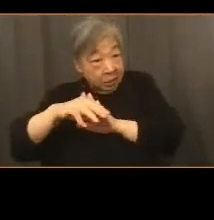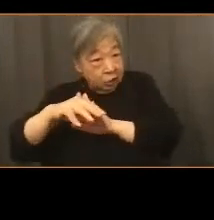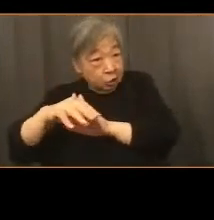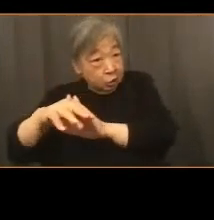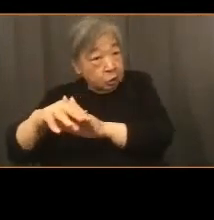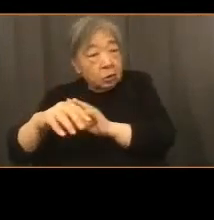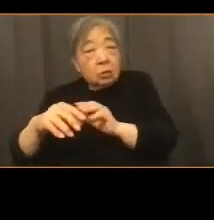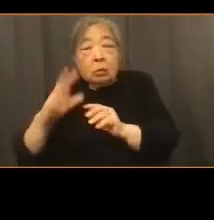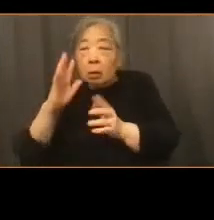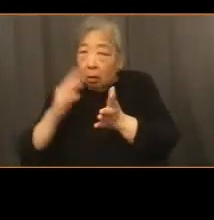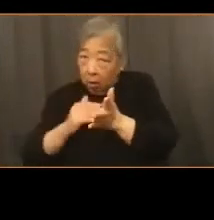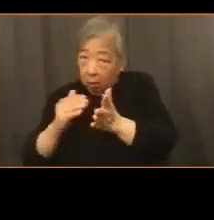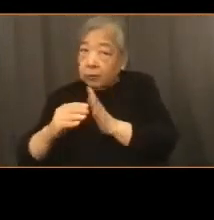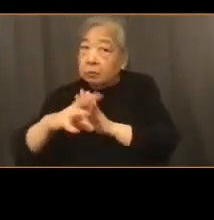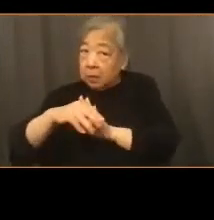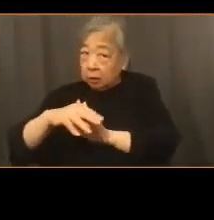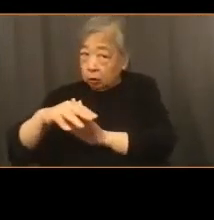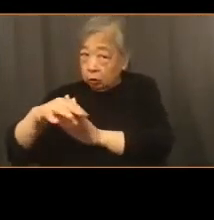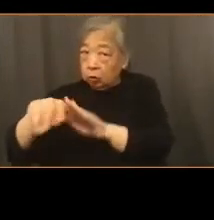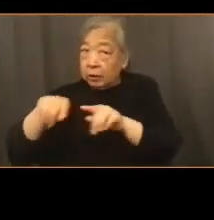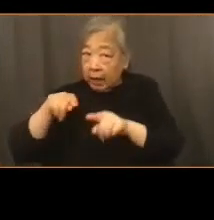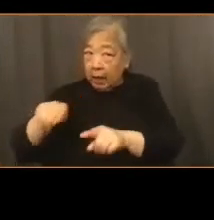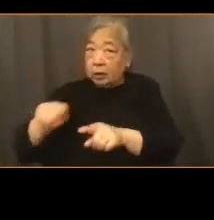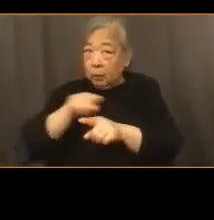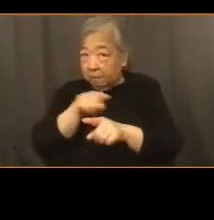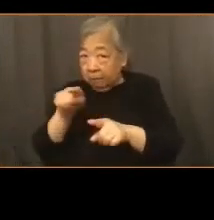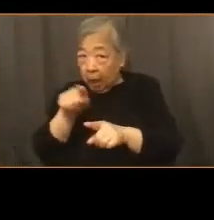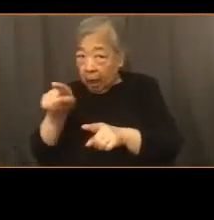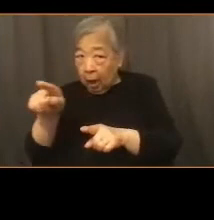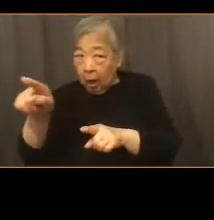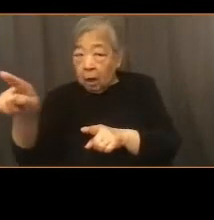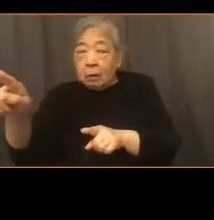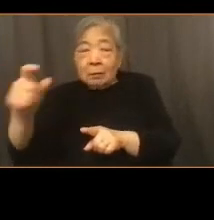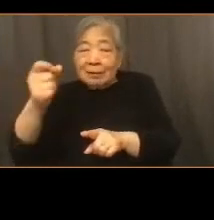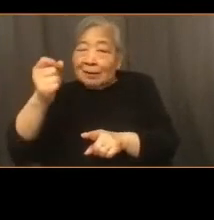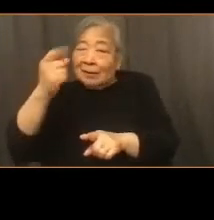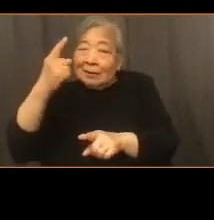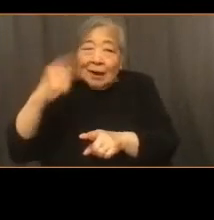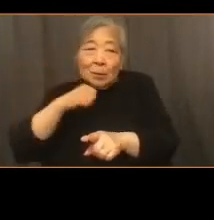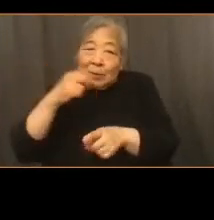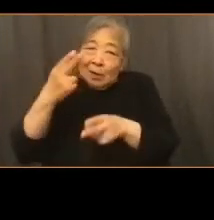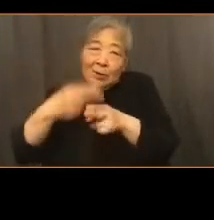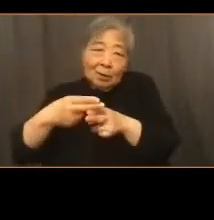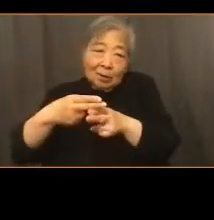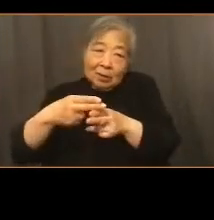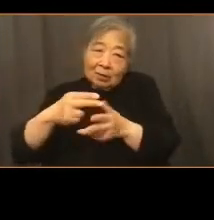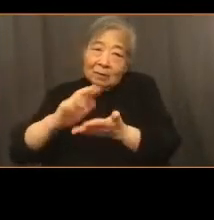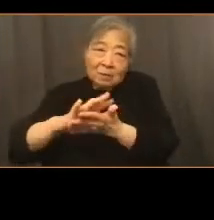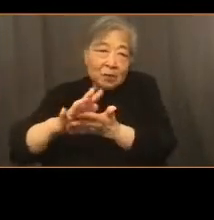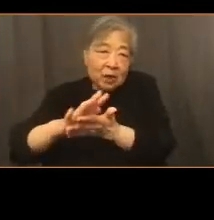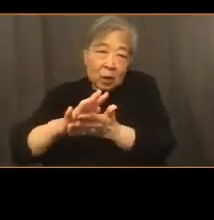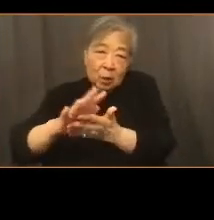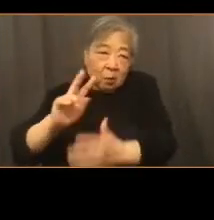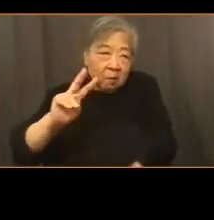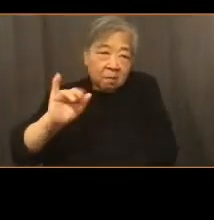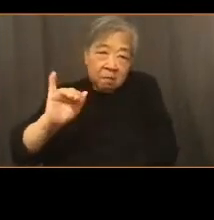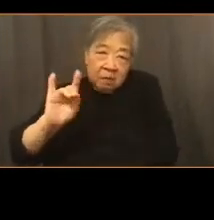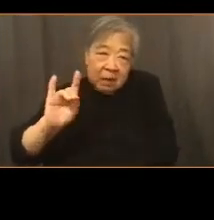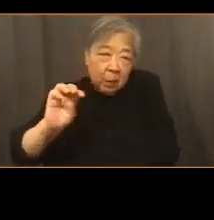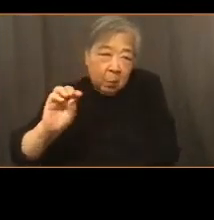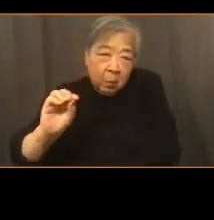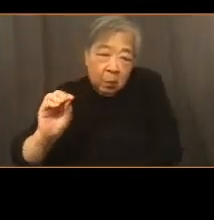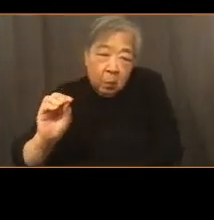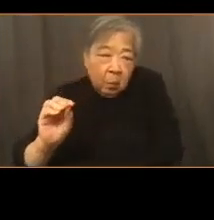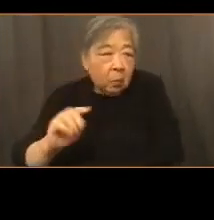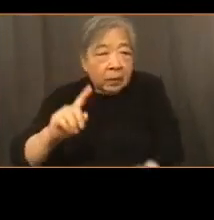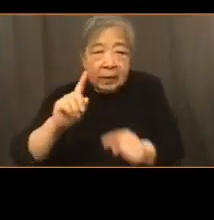frequently as we fly. However, I wouldn't necessarily call it a video. We're not going to be able to collect high rate,